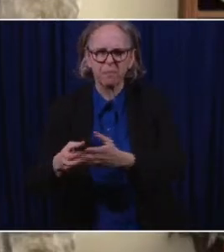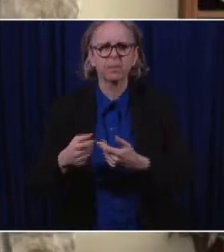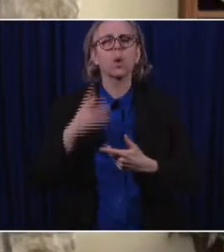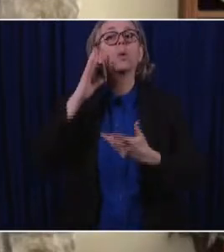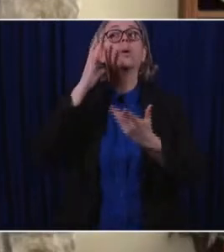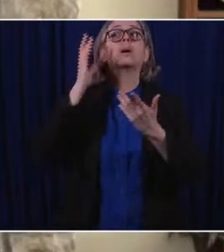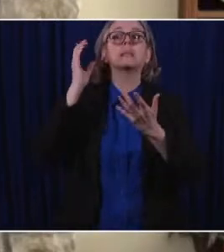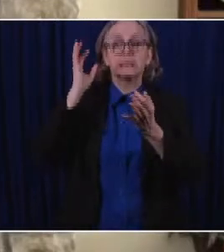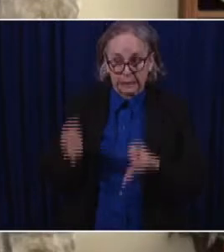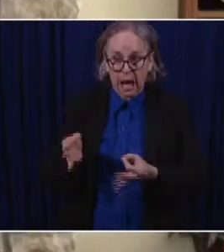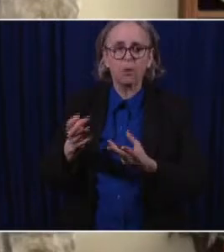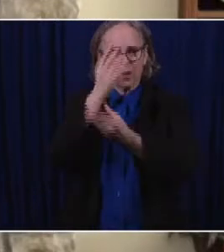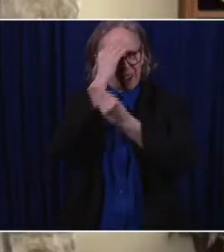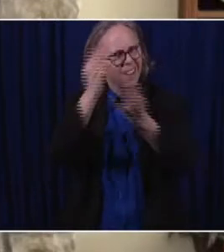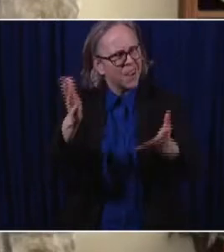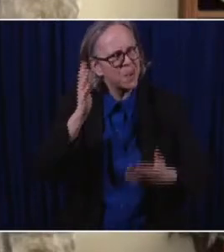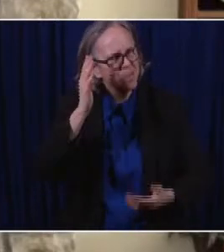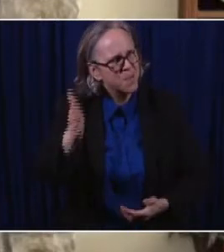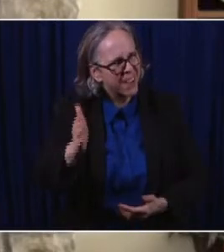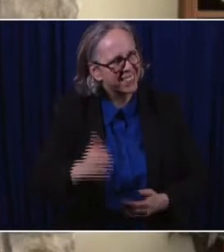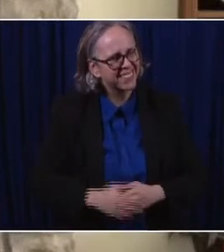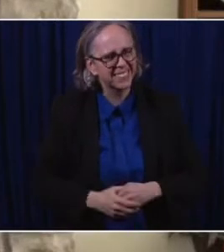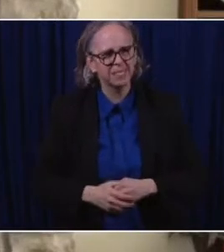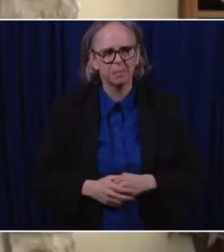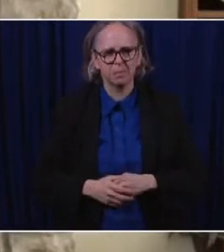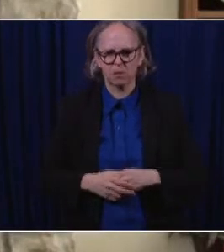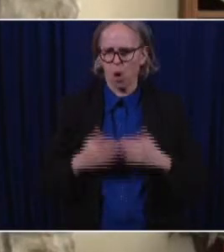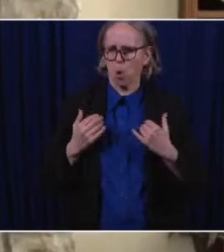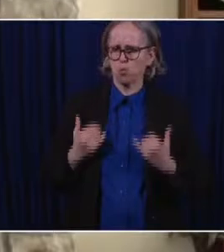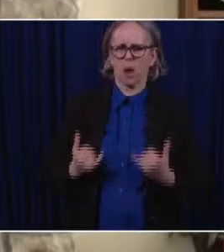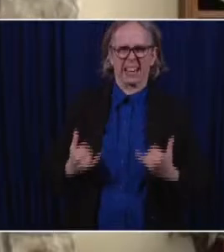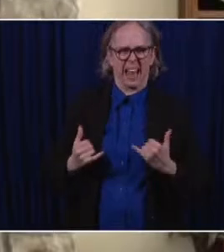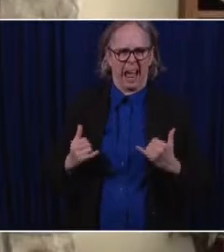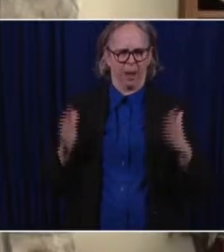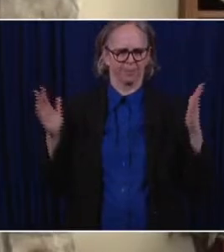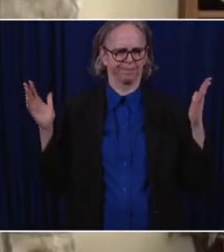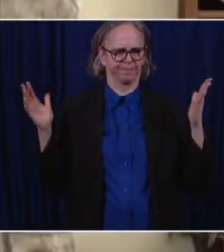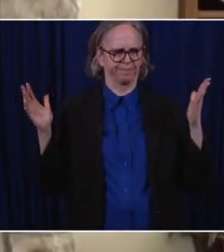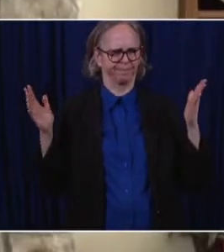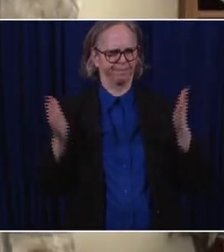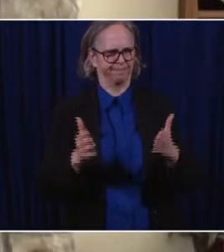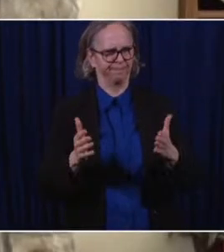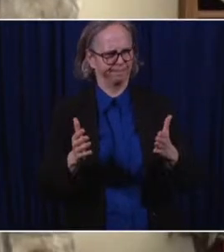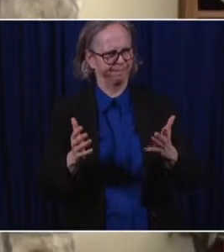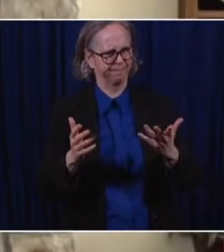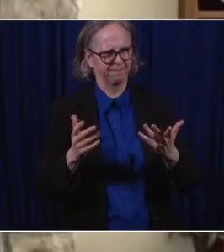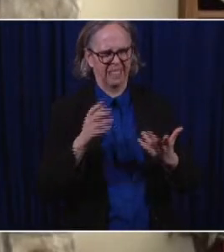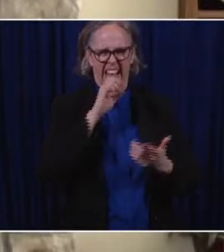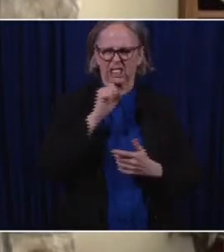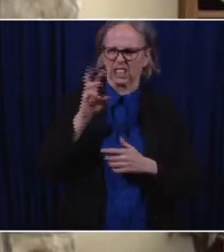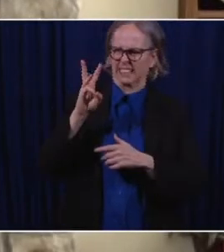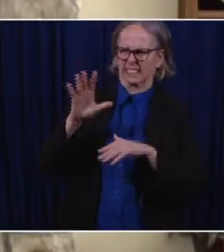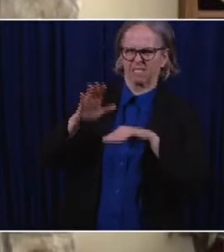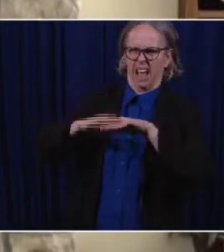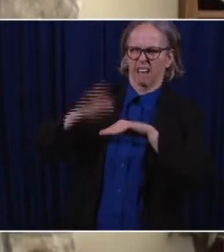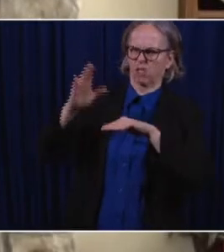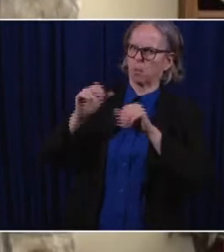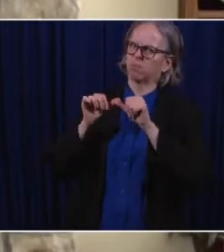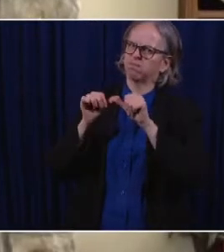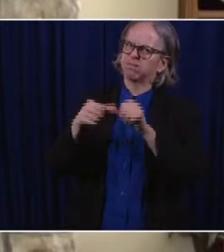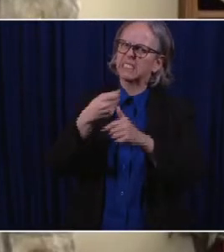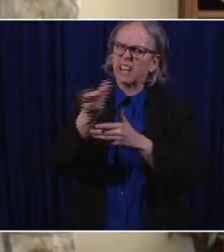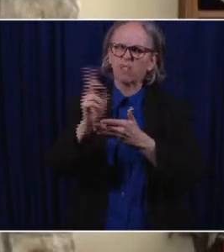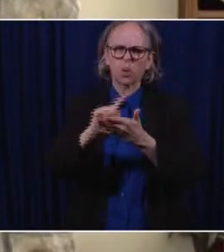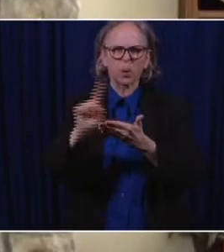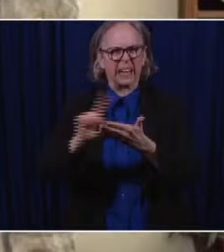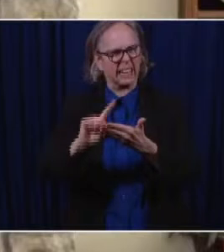but at least for now, we know we're going to be sitting at 65 for a few weeks anyway. And because we know it's going